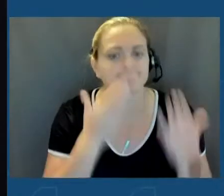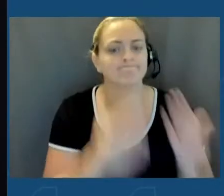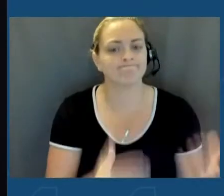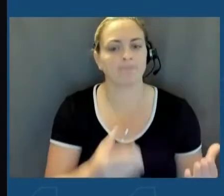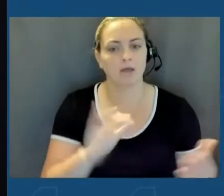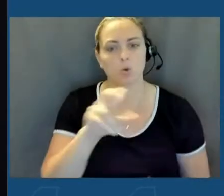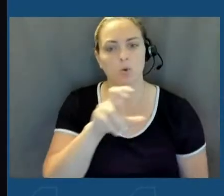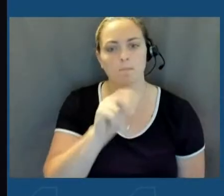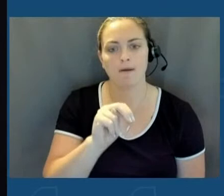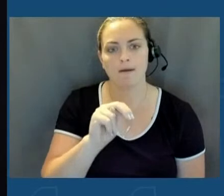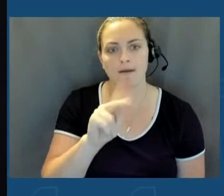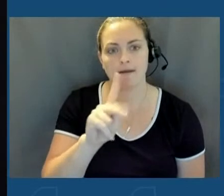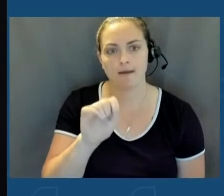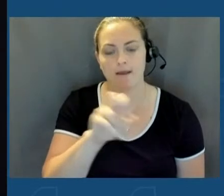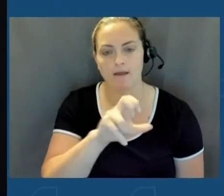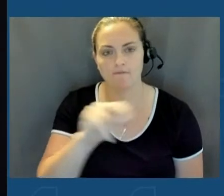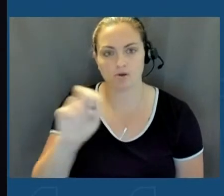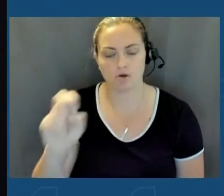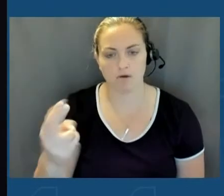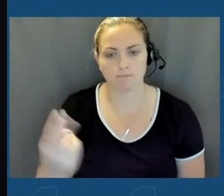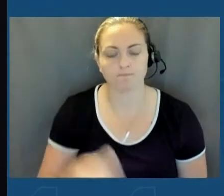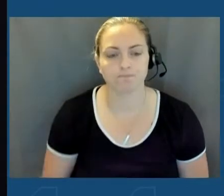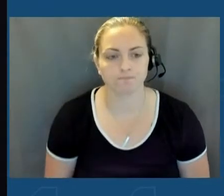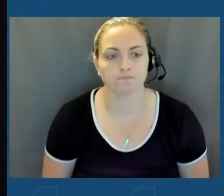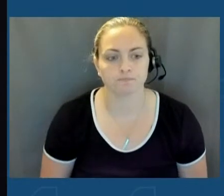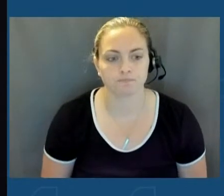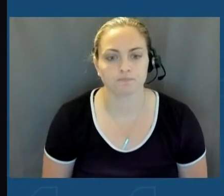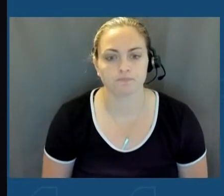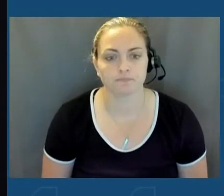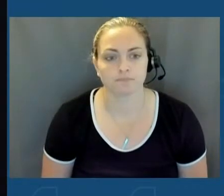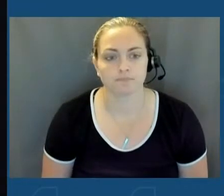Thank you, Jonathan Jacobson.